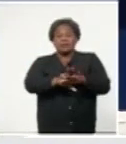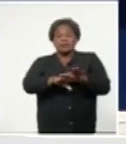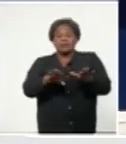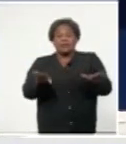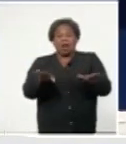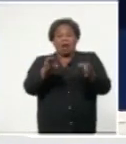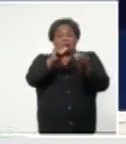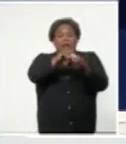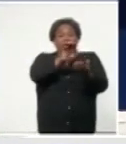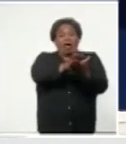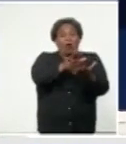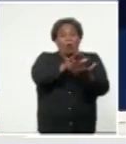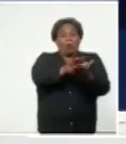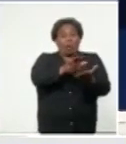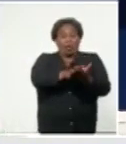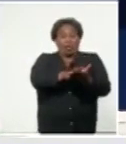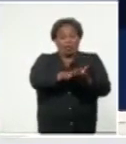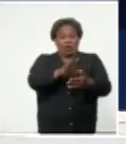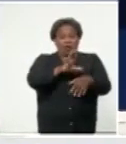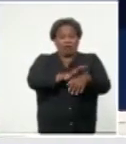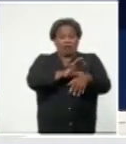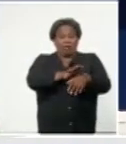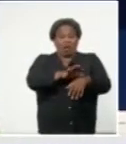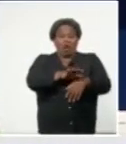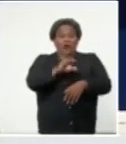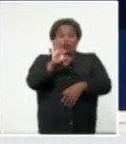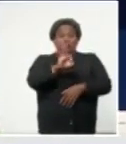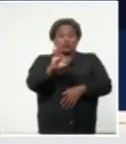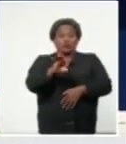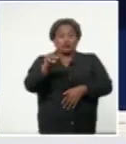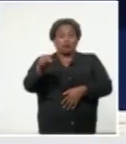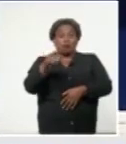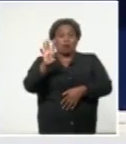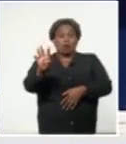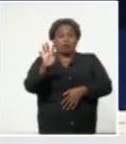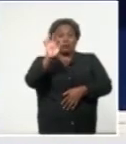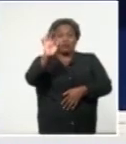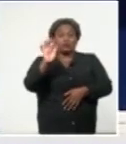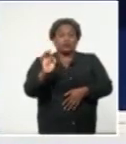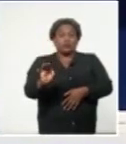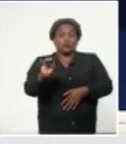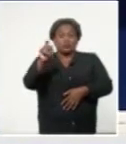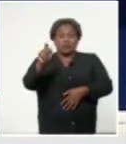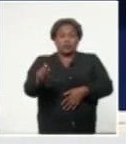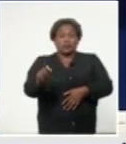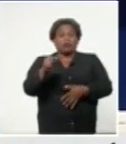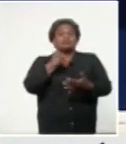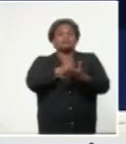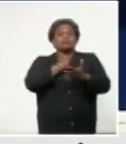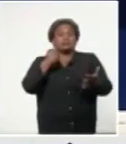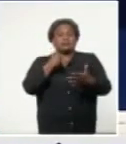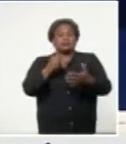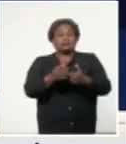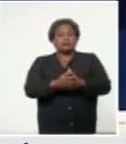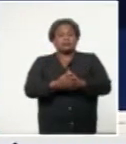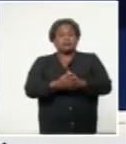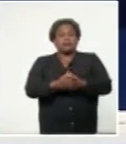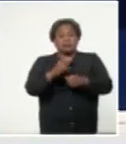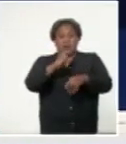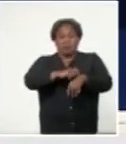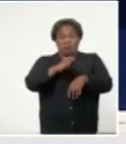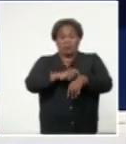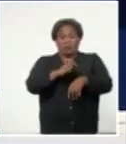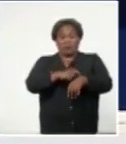88.4% of all diagnosed COVID patients have been confirmed case contact at